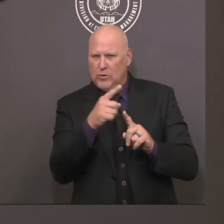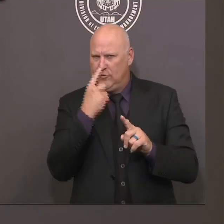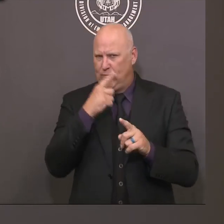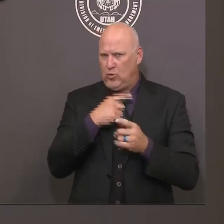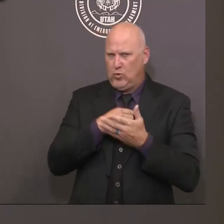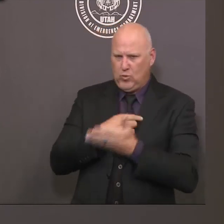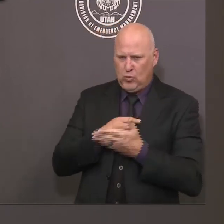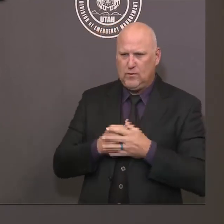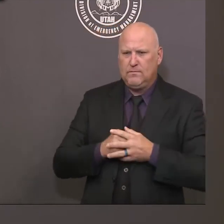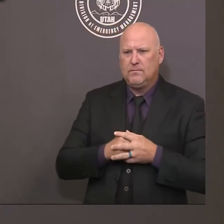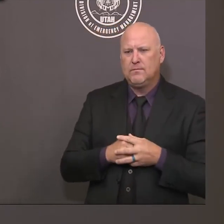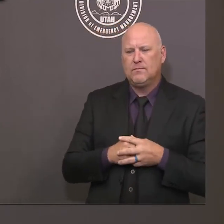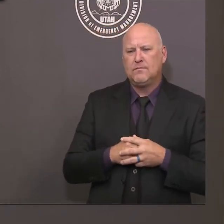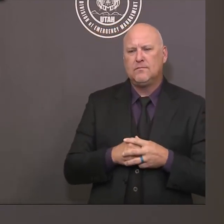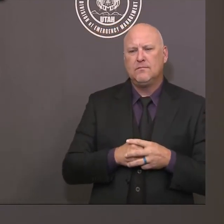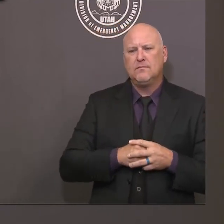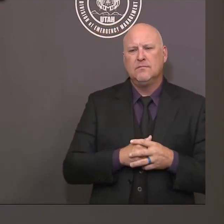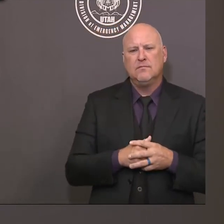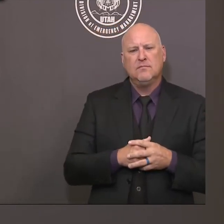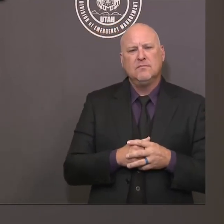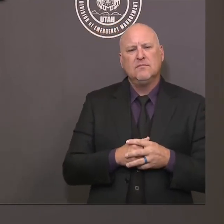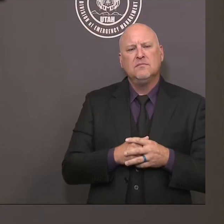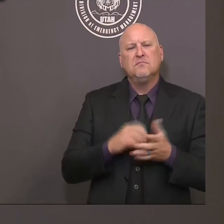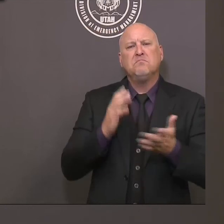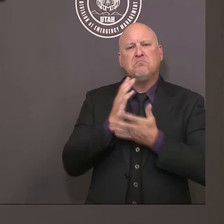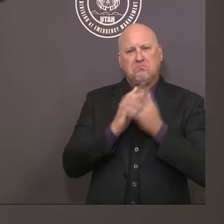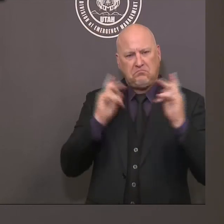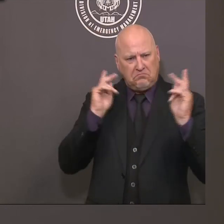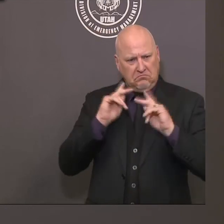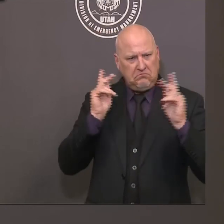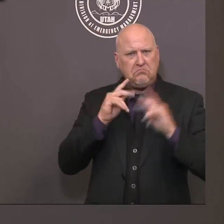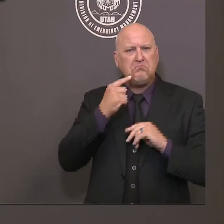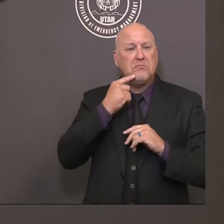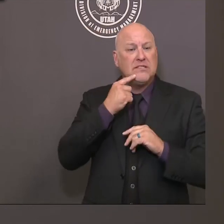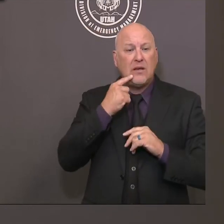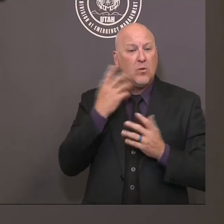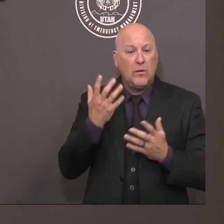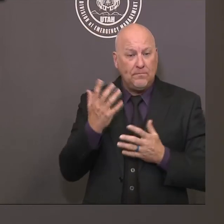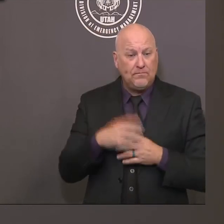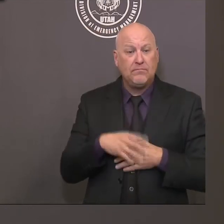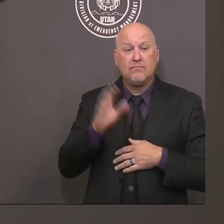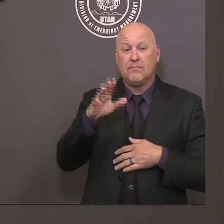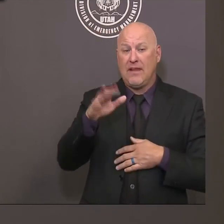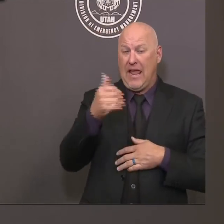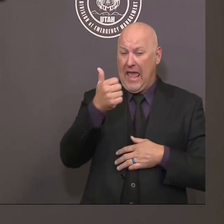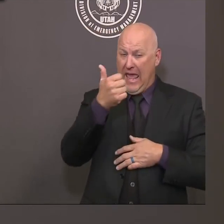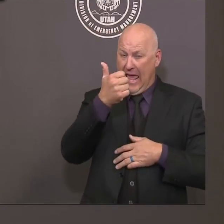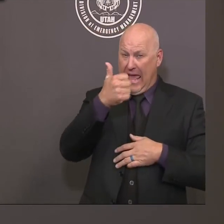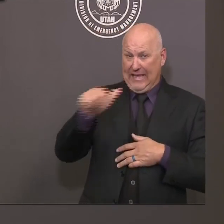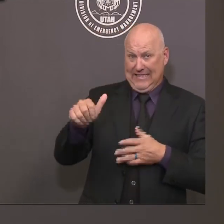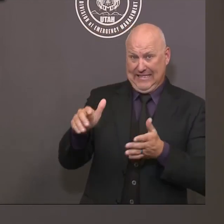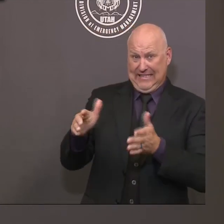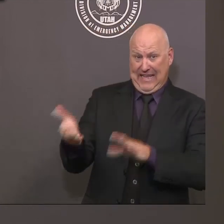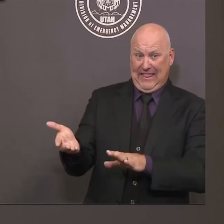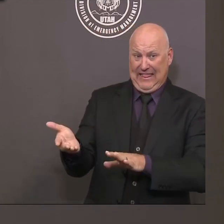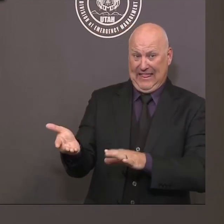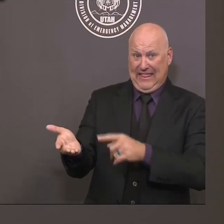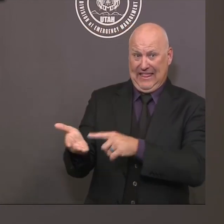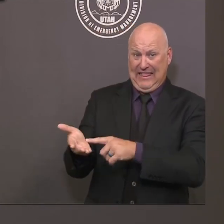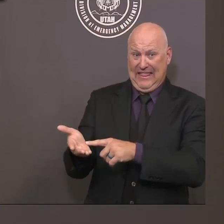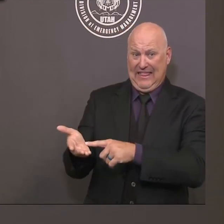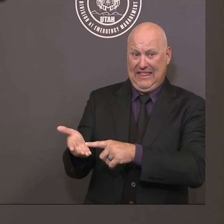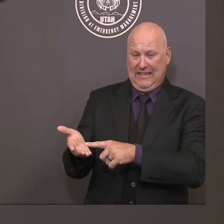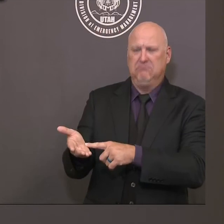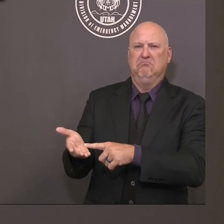today statewide. And some people will say that any death is labeled as COVID these days. For example, someone gets into a